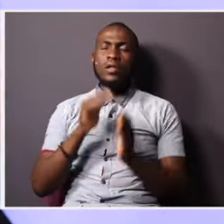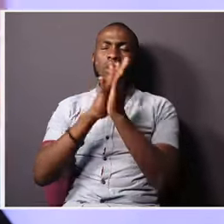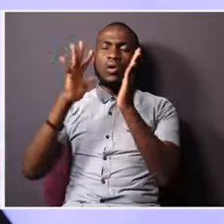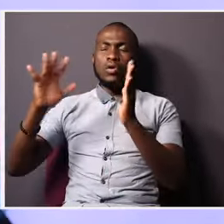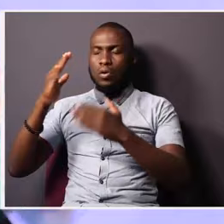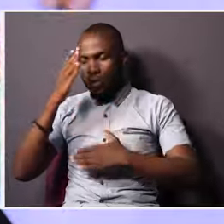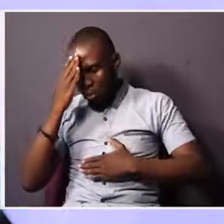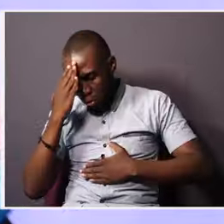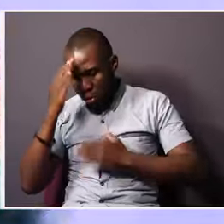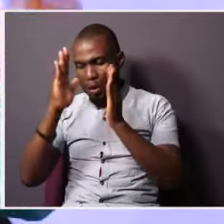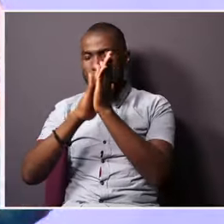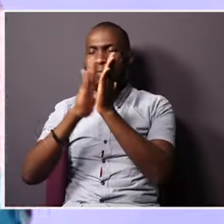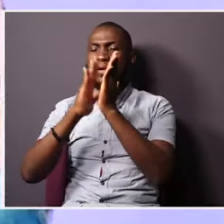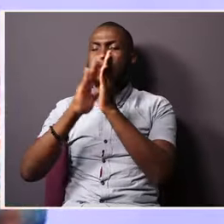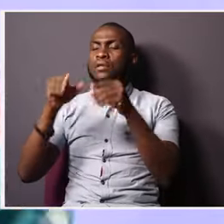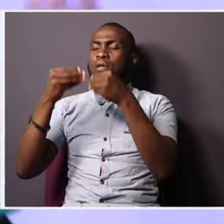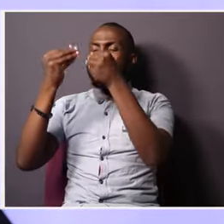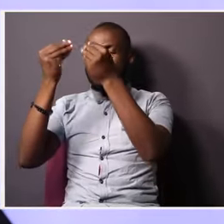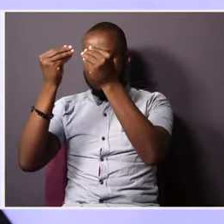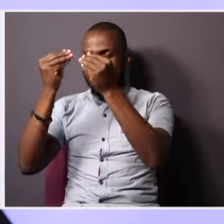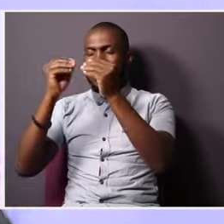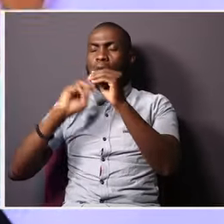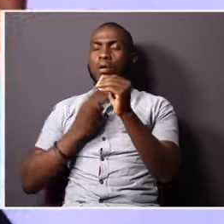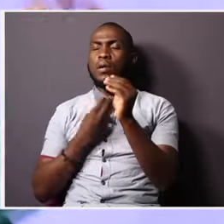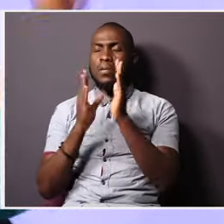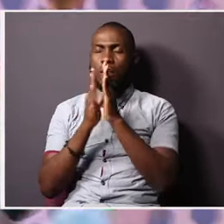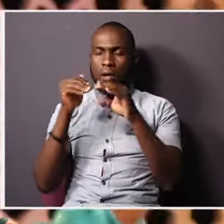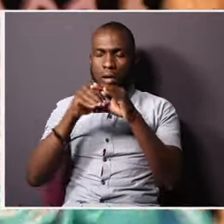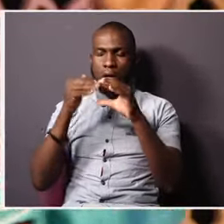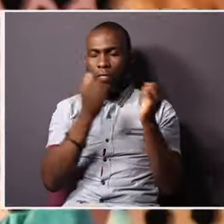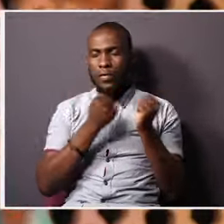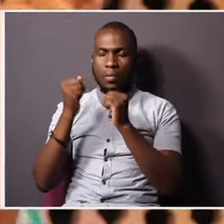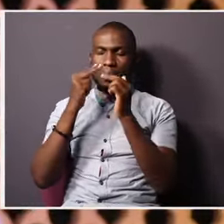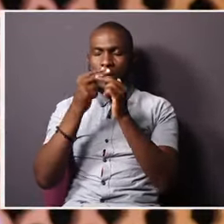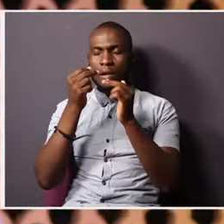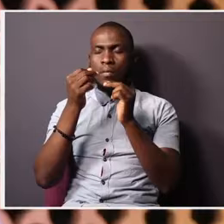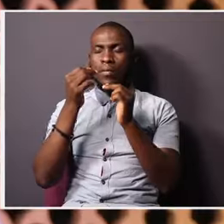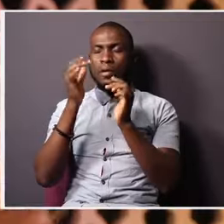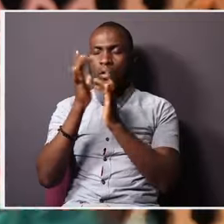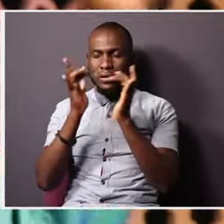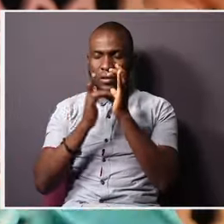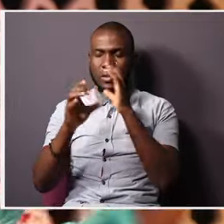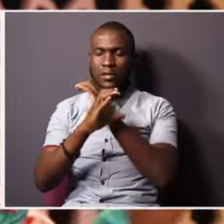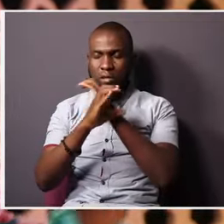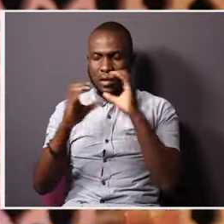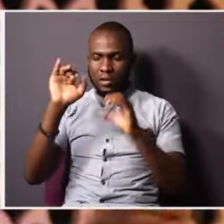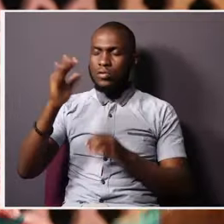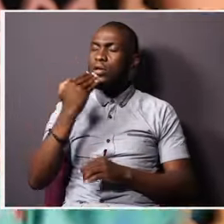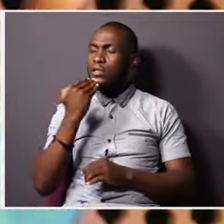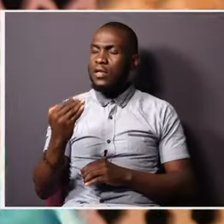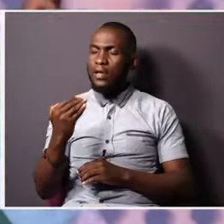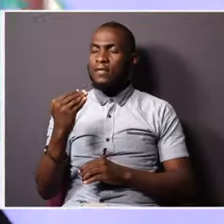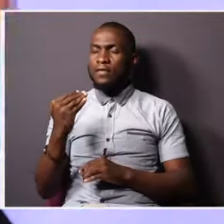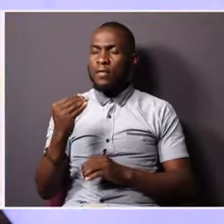glory, honor, praise, and adoration. And we pray this in the mighty name of your Son, Jesus Christ. And everybody